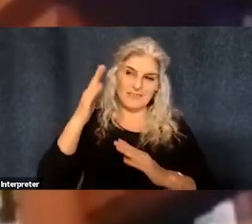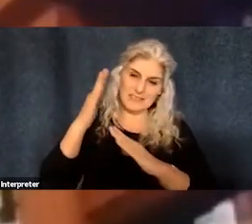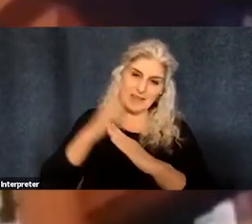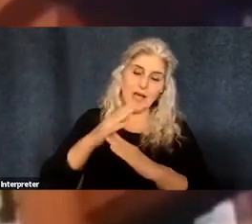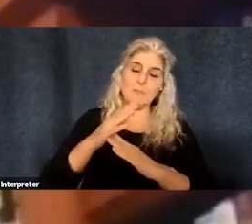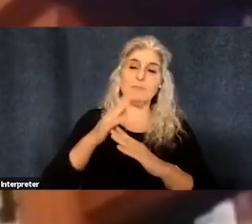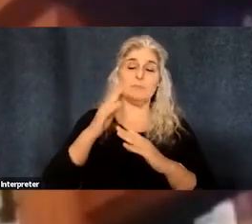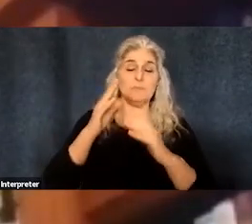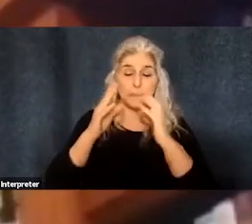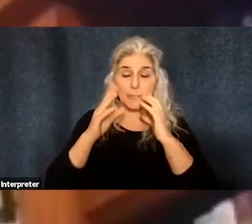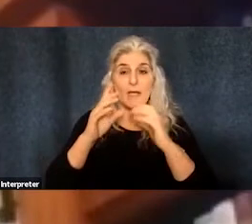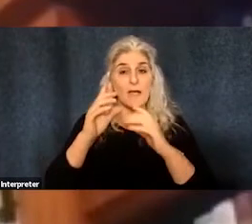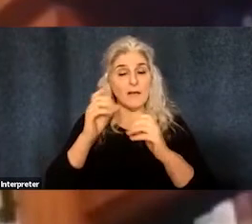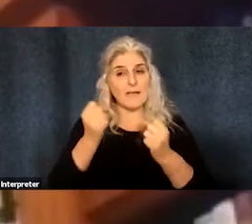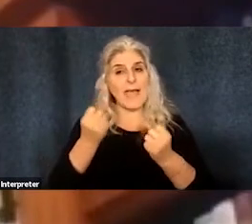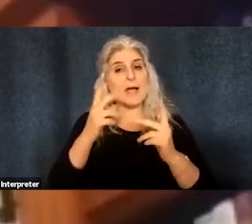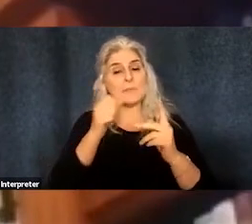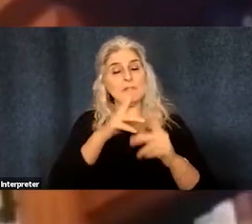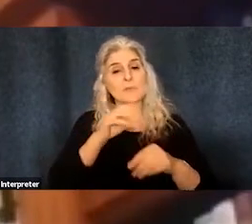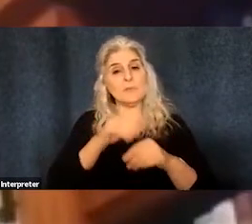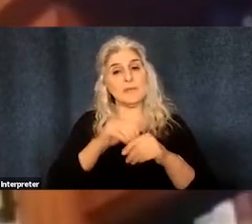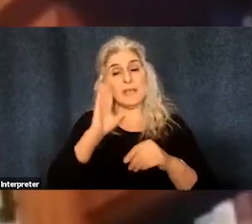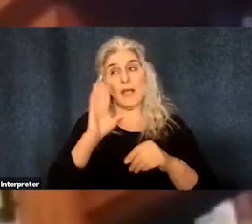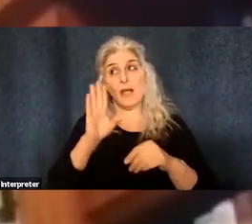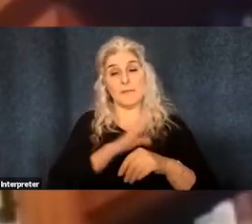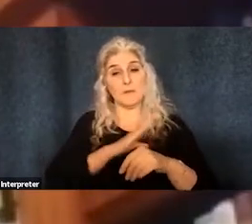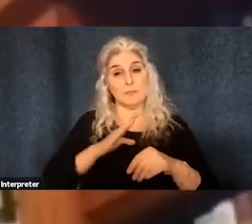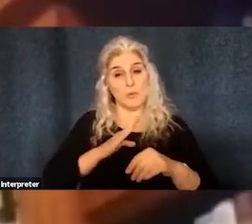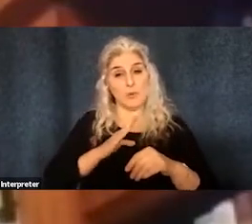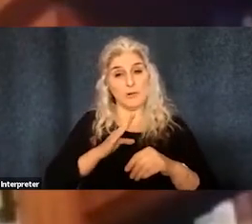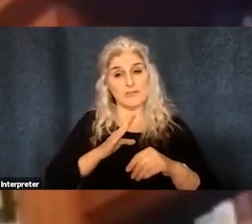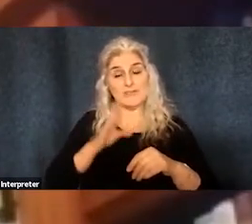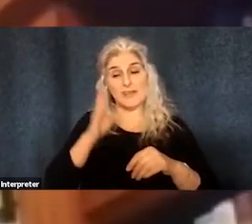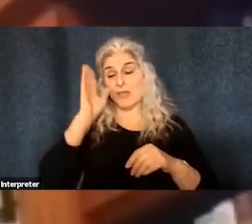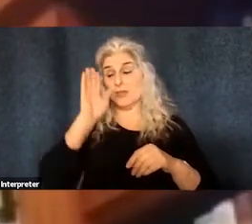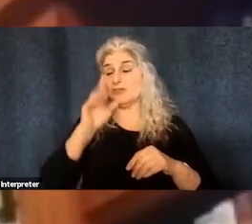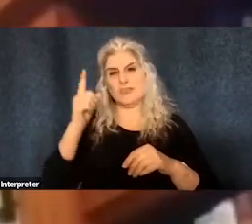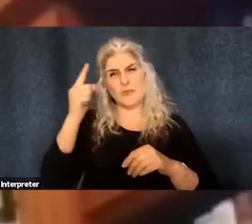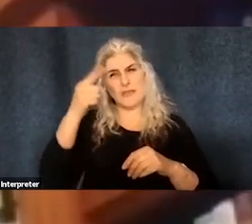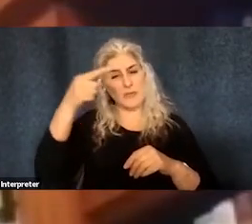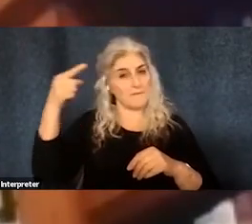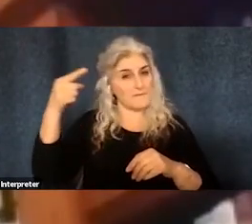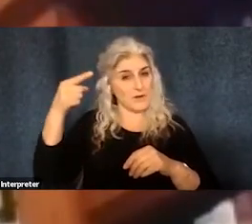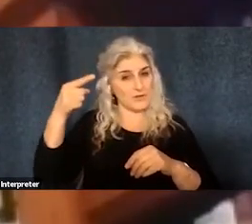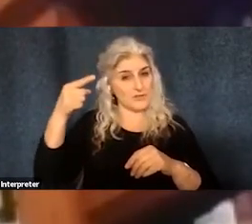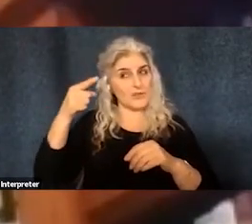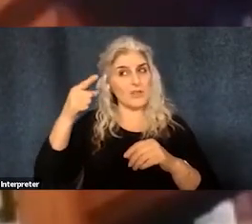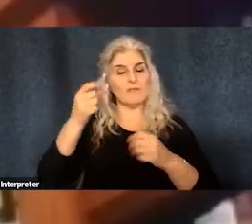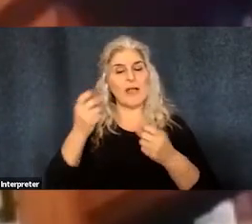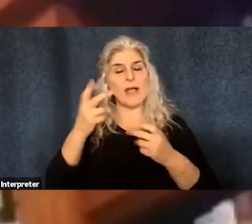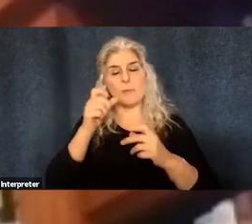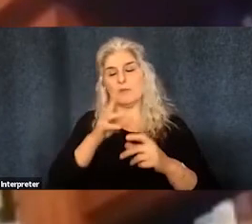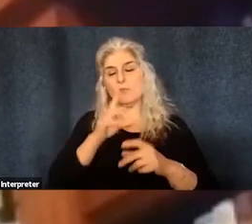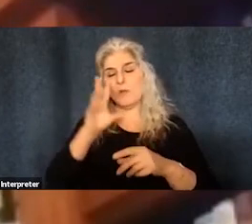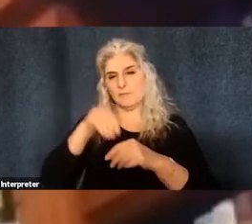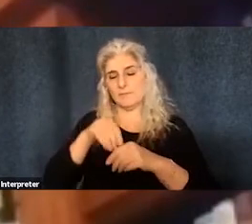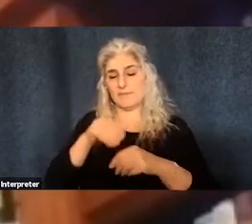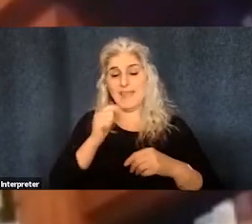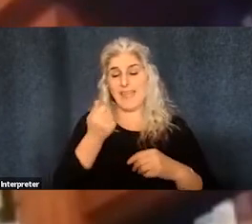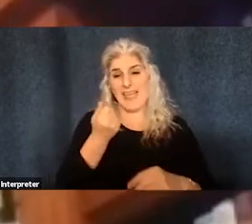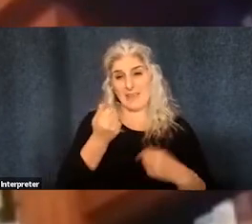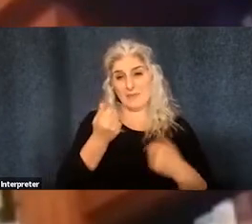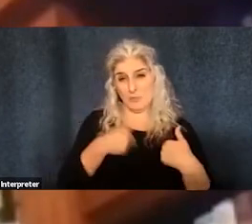over 55%. So the U.S. is number 16, tied with Malaysia and South